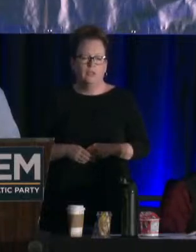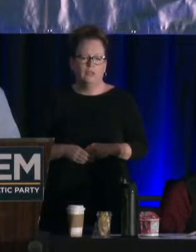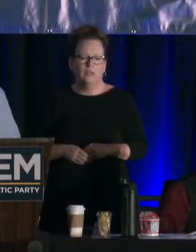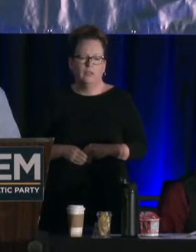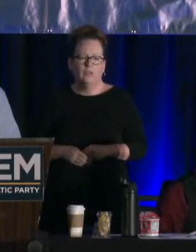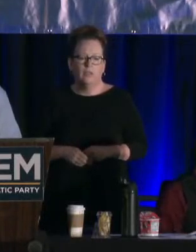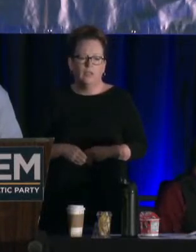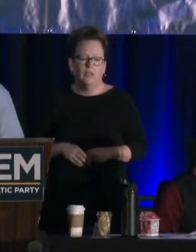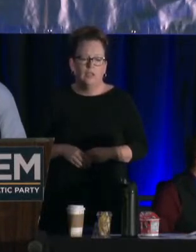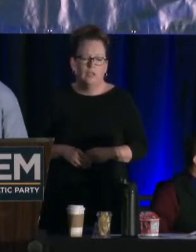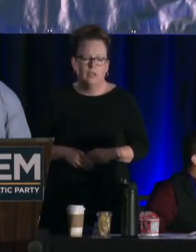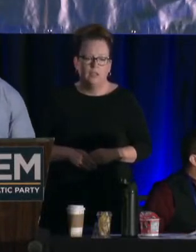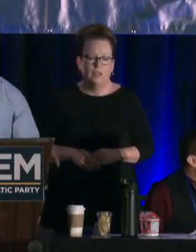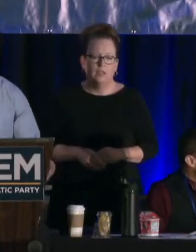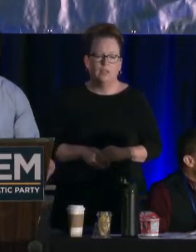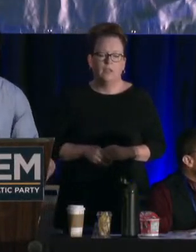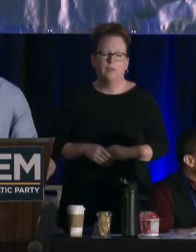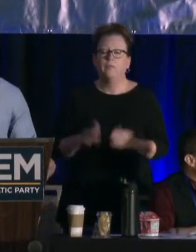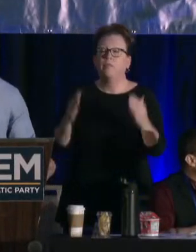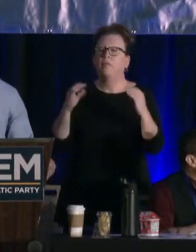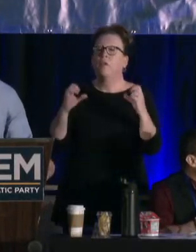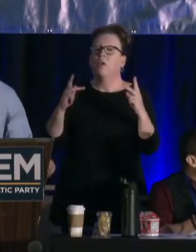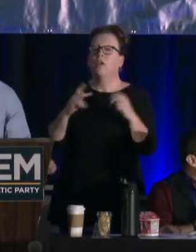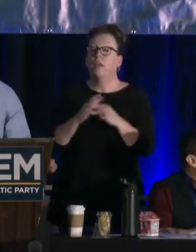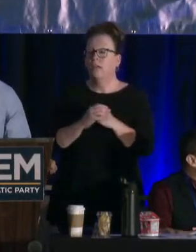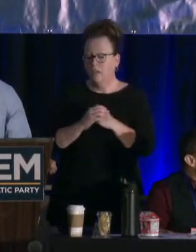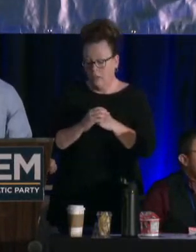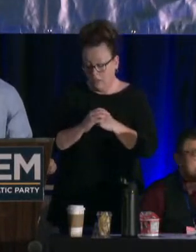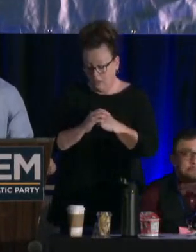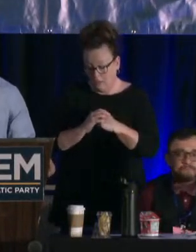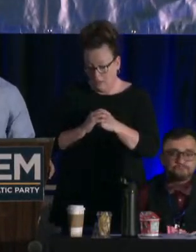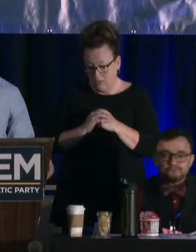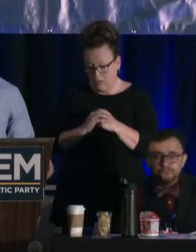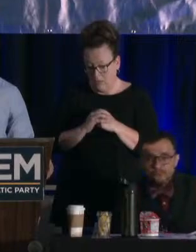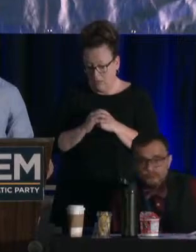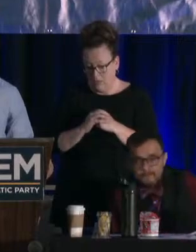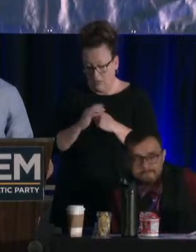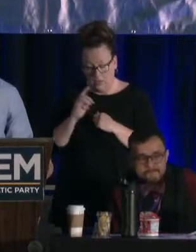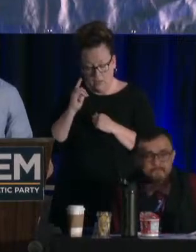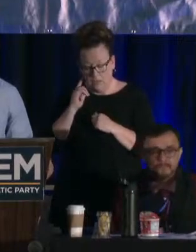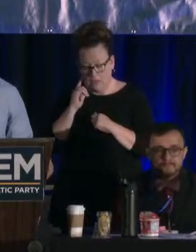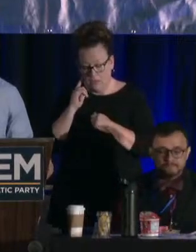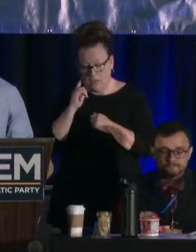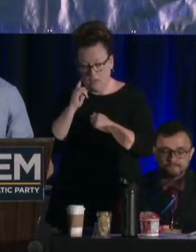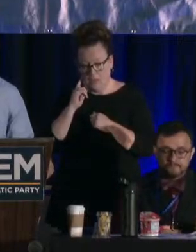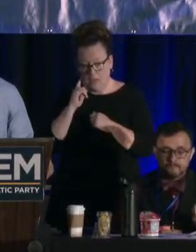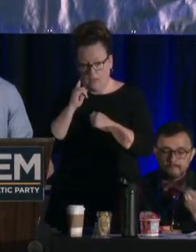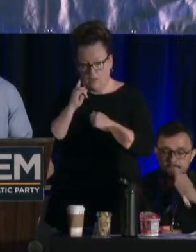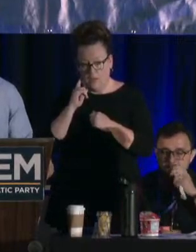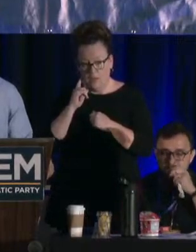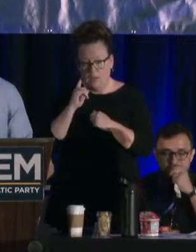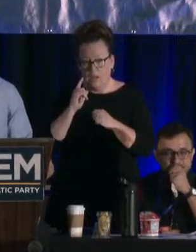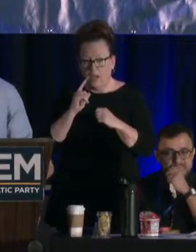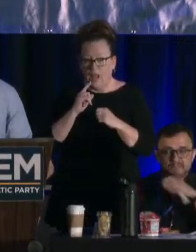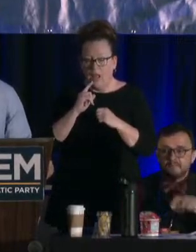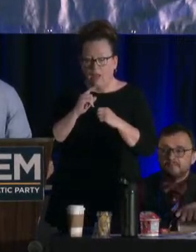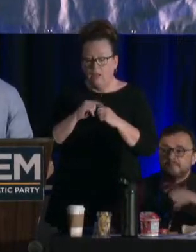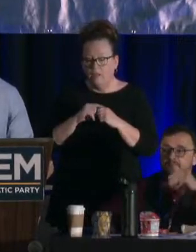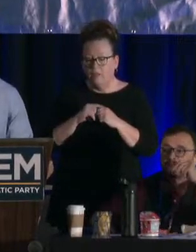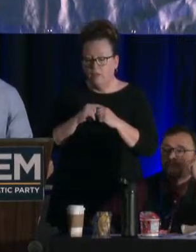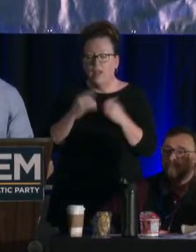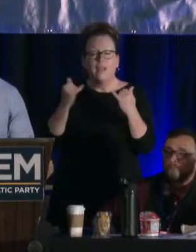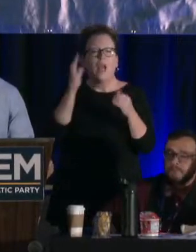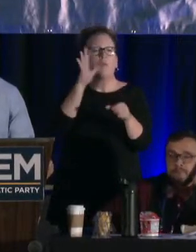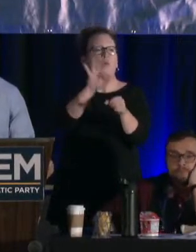In support of this. Okay, so we've exhausted the speakers. Thank you. So at this point, we'll be voting on